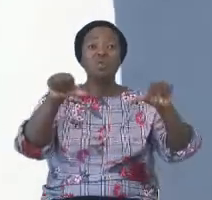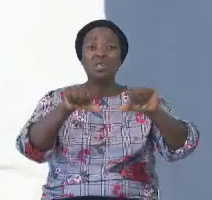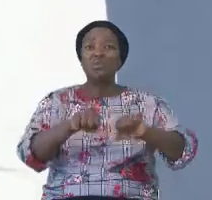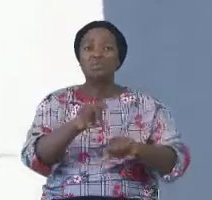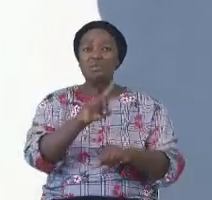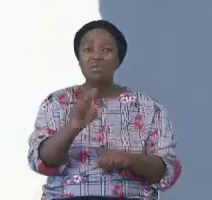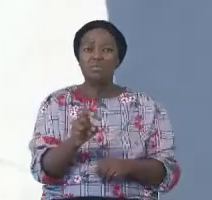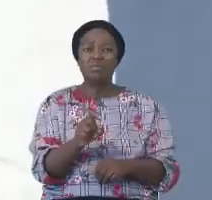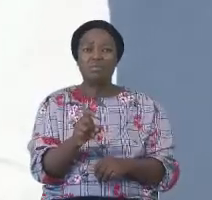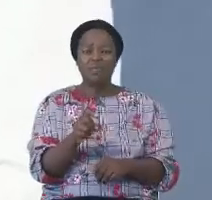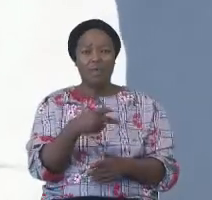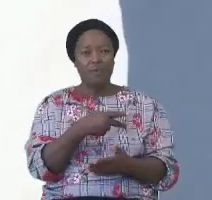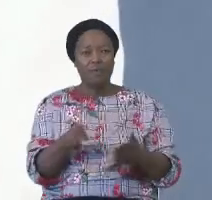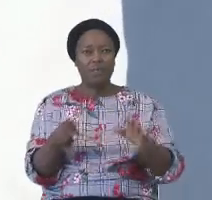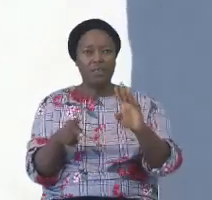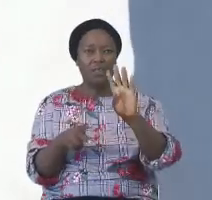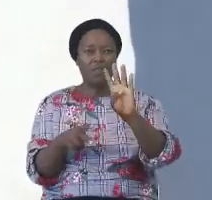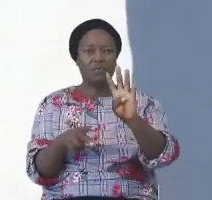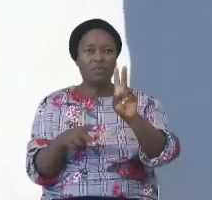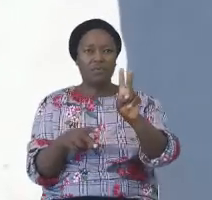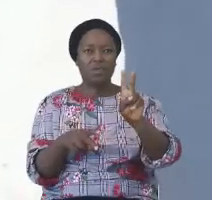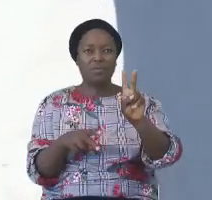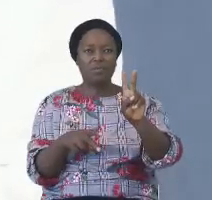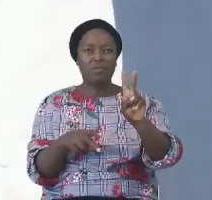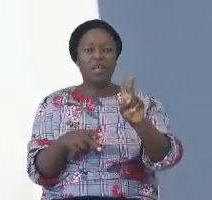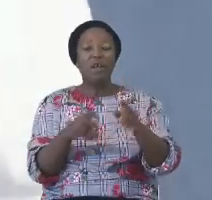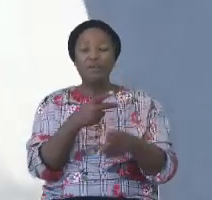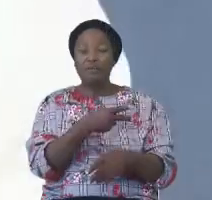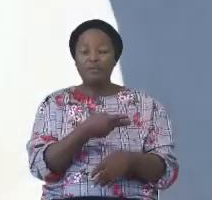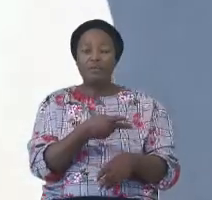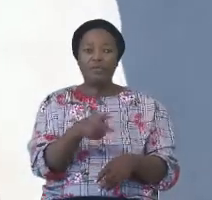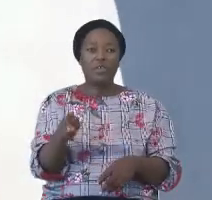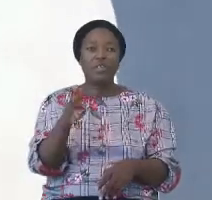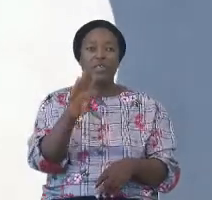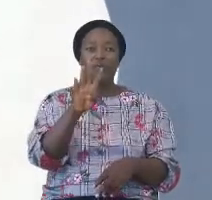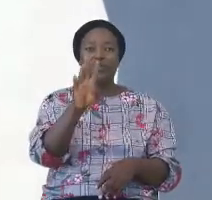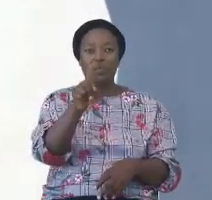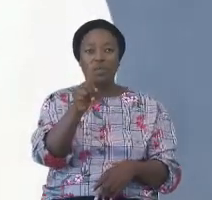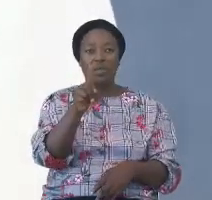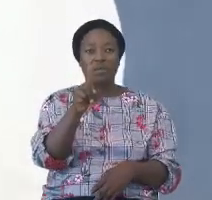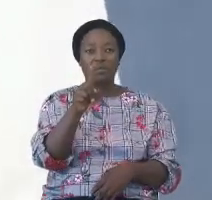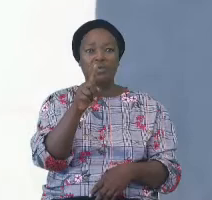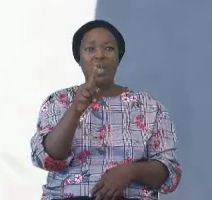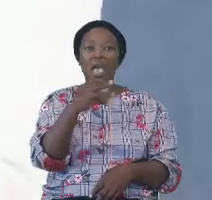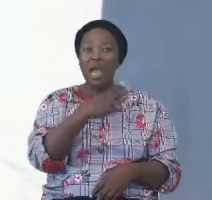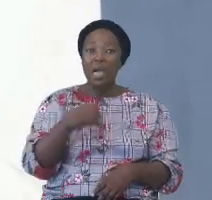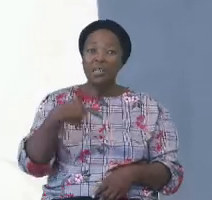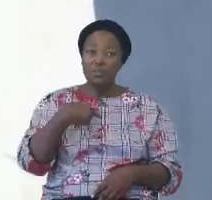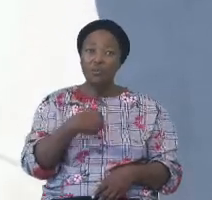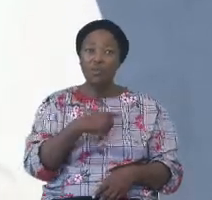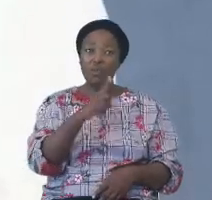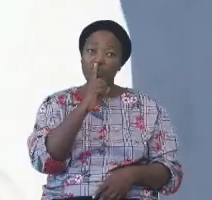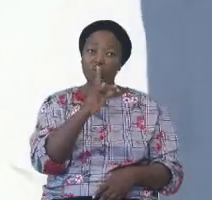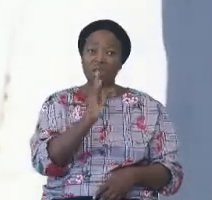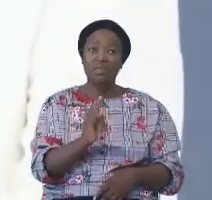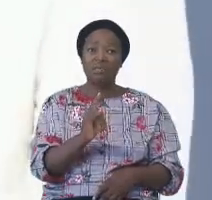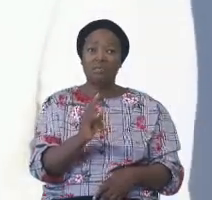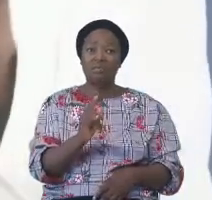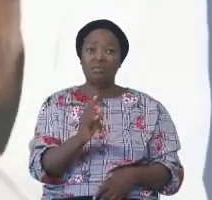art in the same condemnation verse 41 in verse 41.